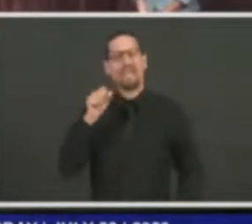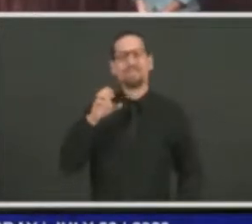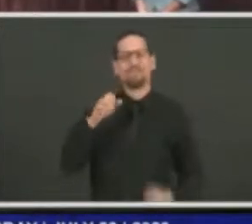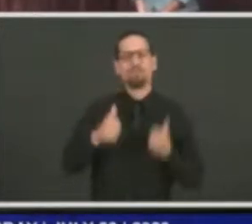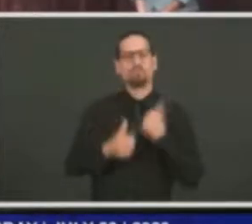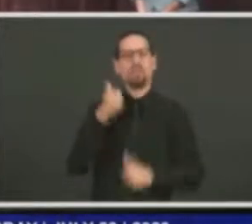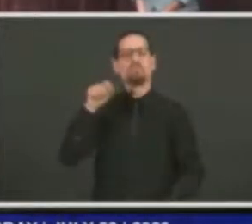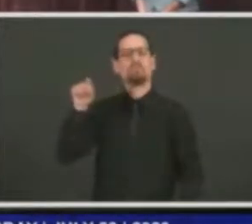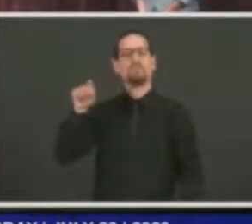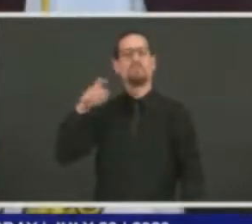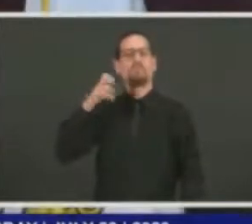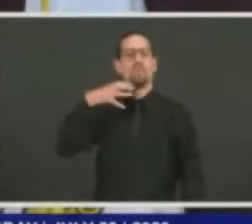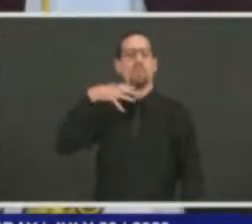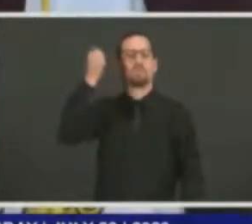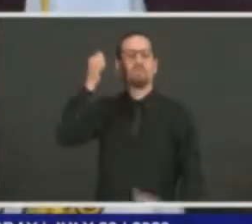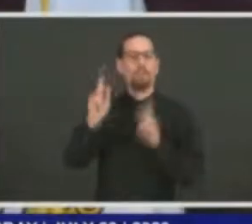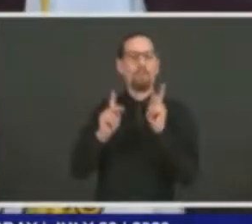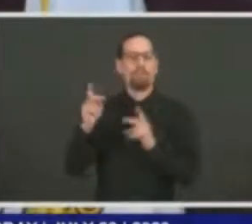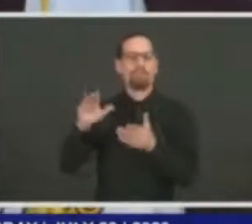folks?